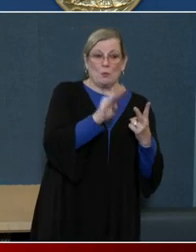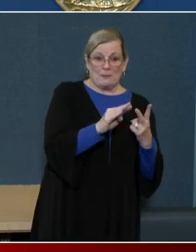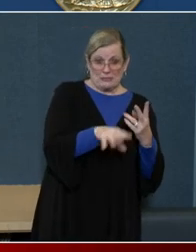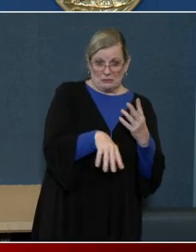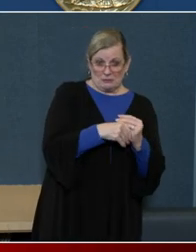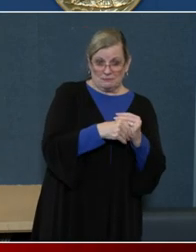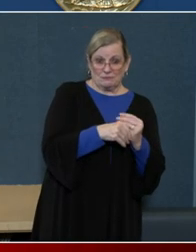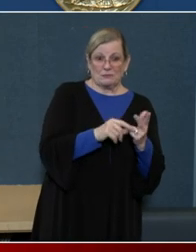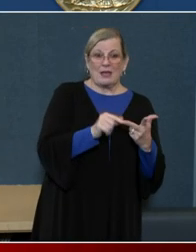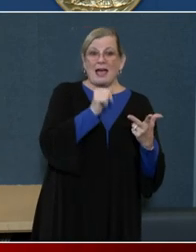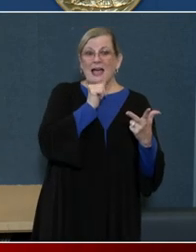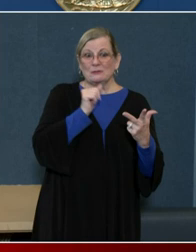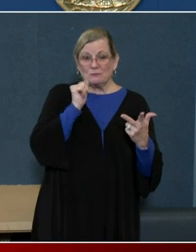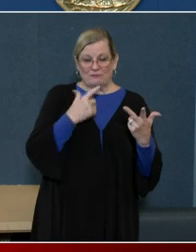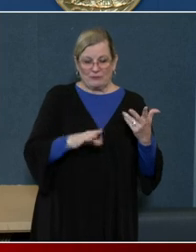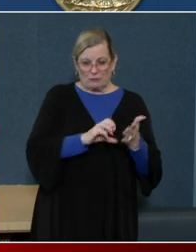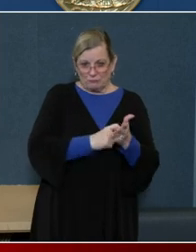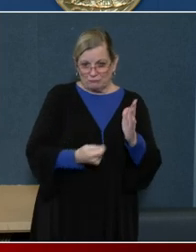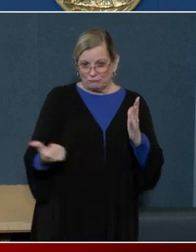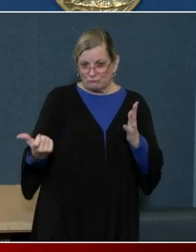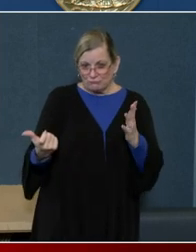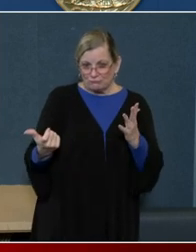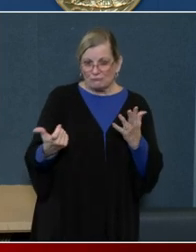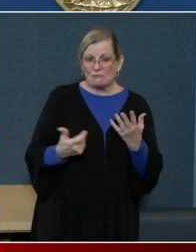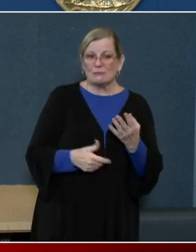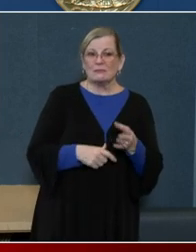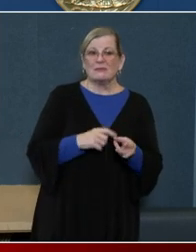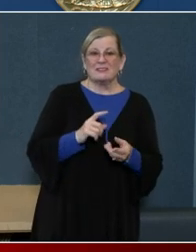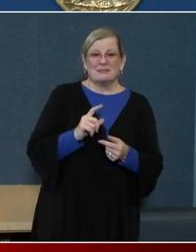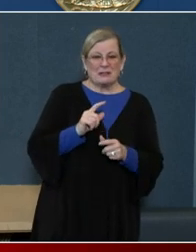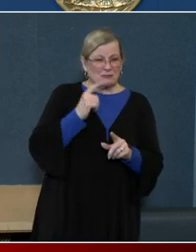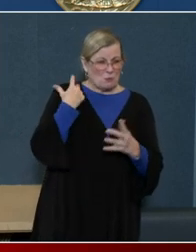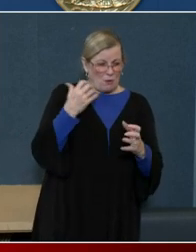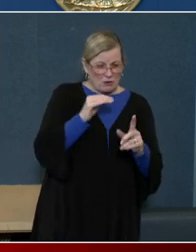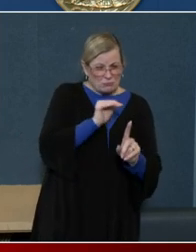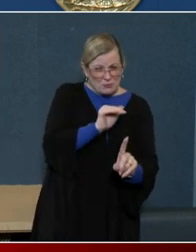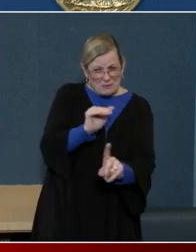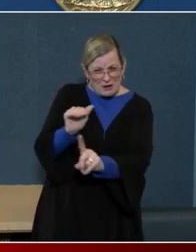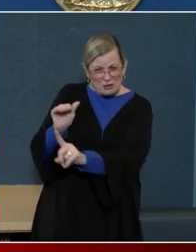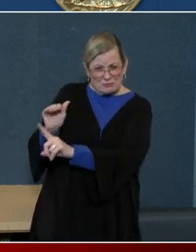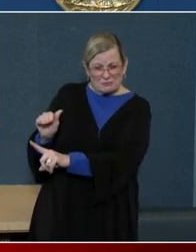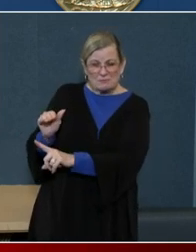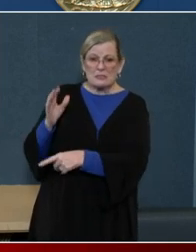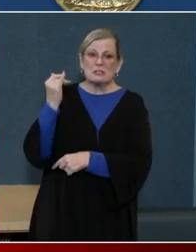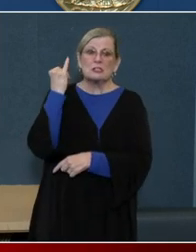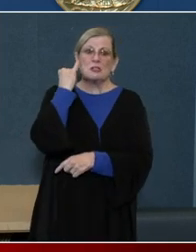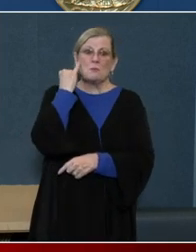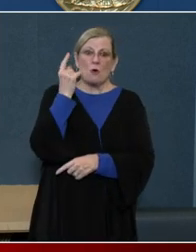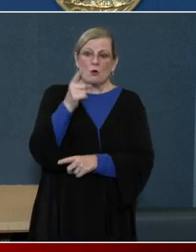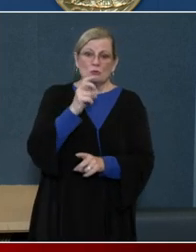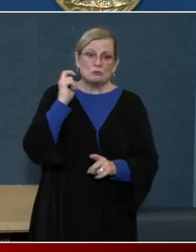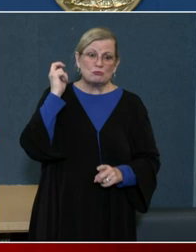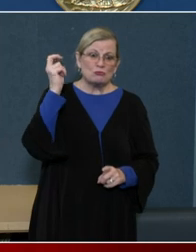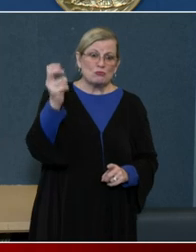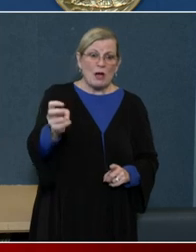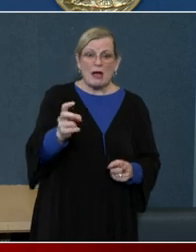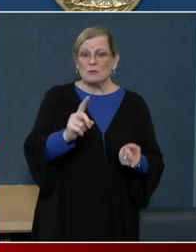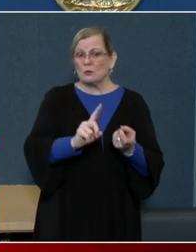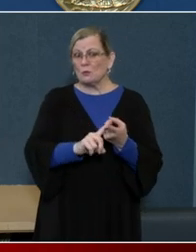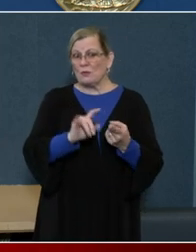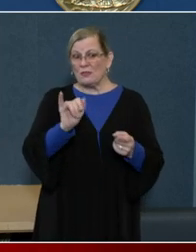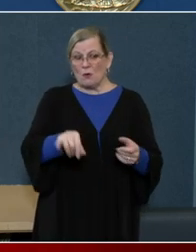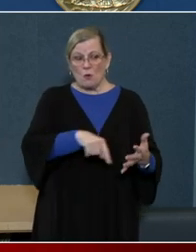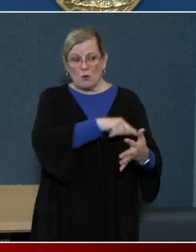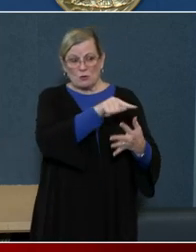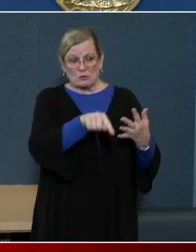was removed. And as a reminder, if you travel to and from these states for